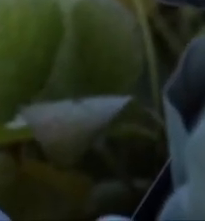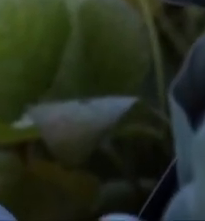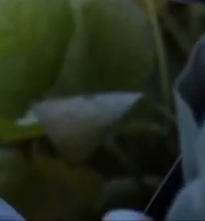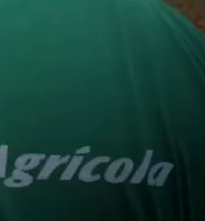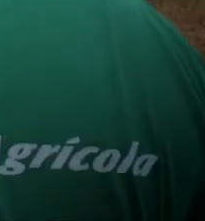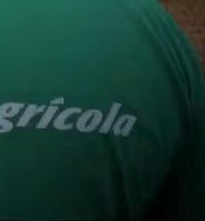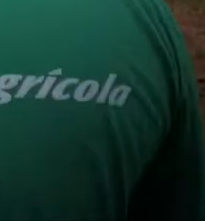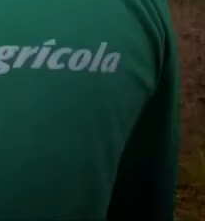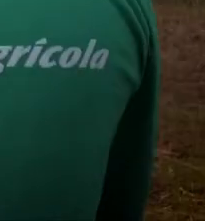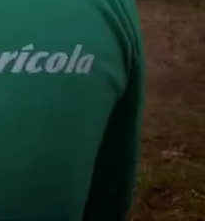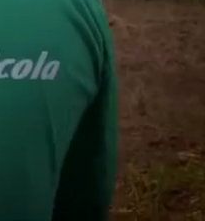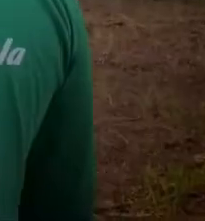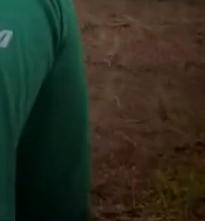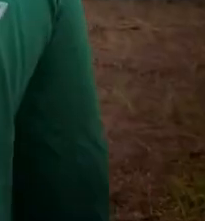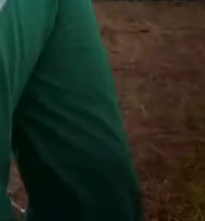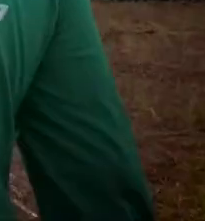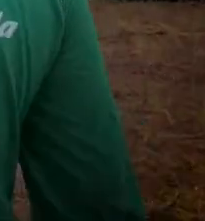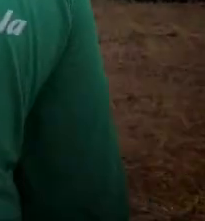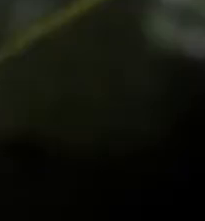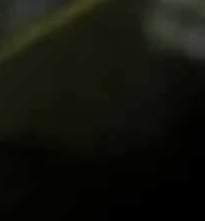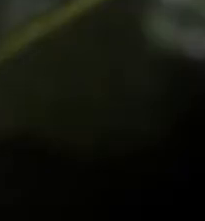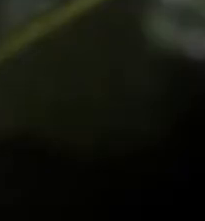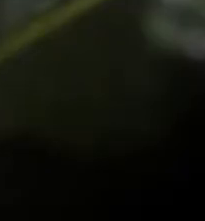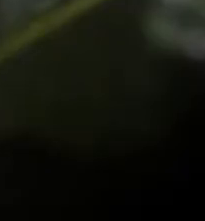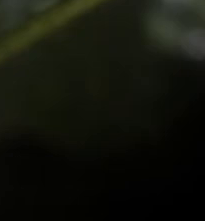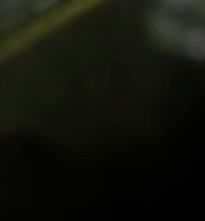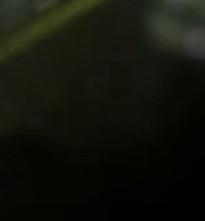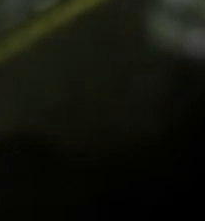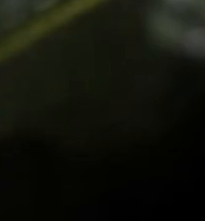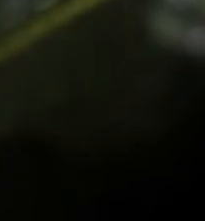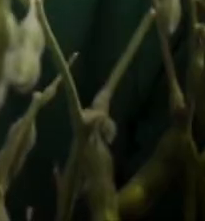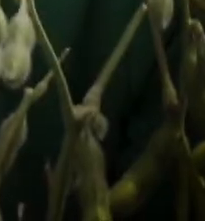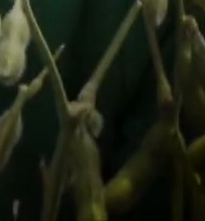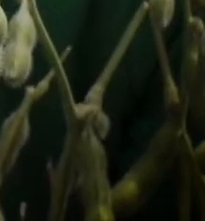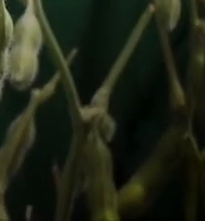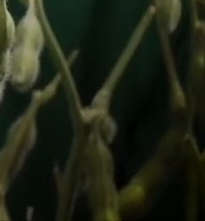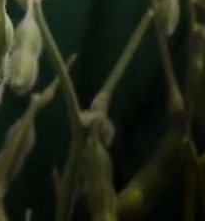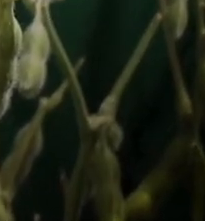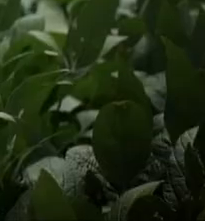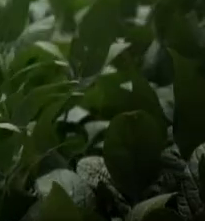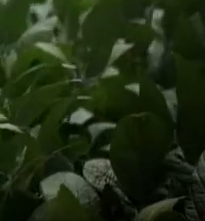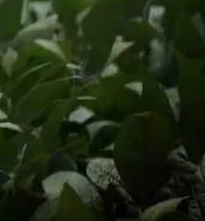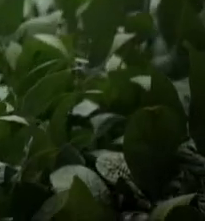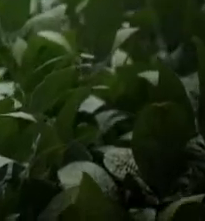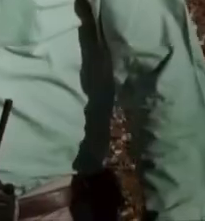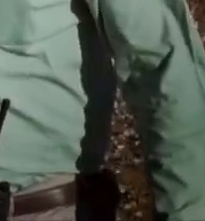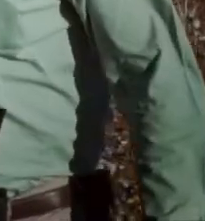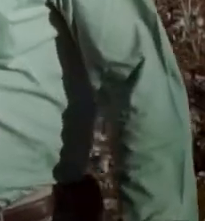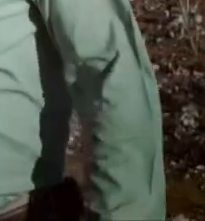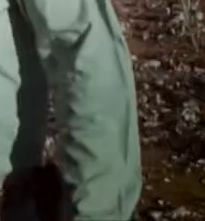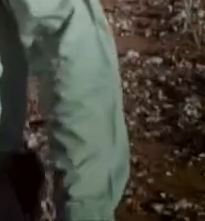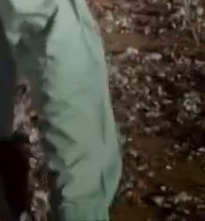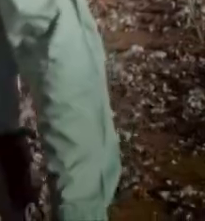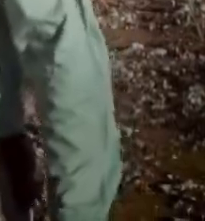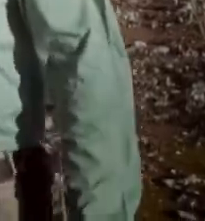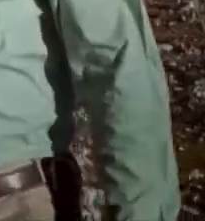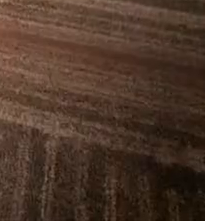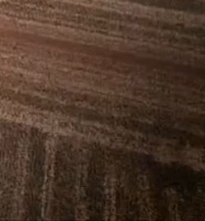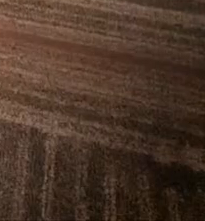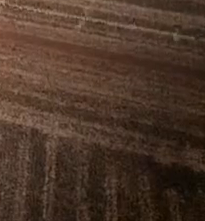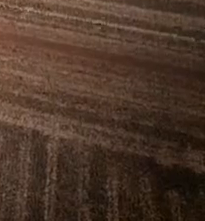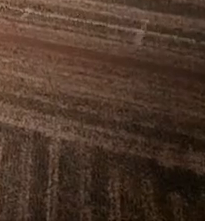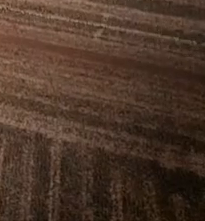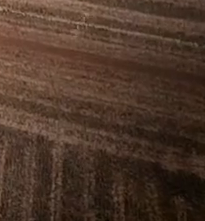Throughout its history, SLC Agrícola has been decisively contributing to meet that growing